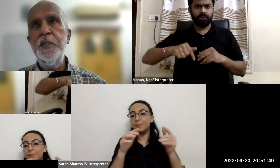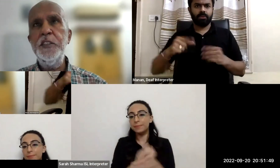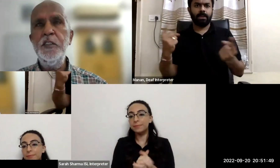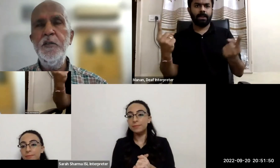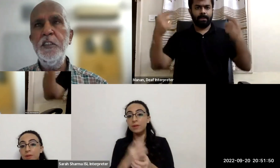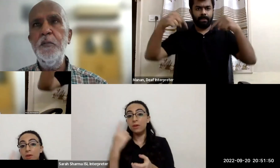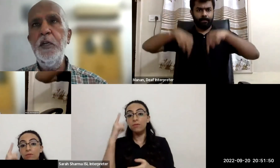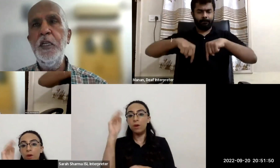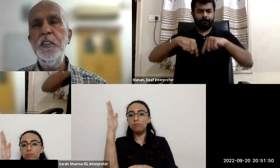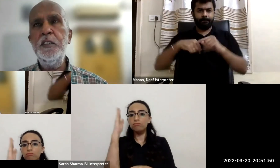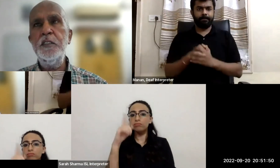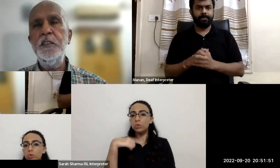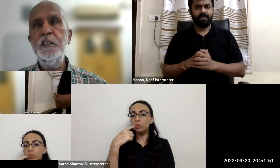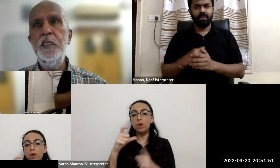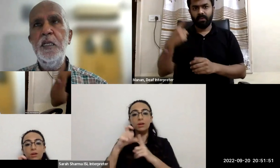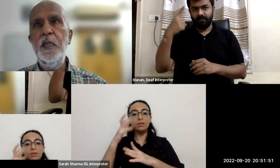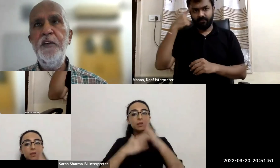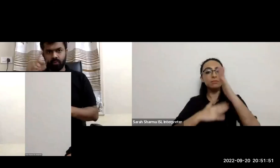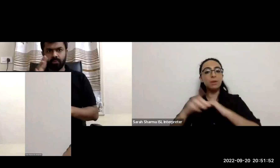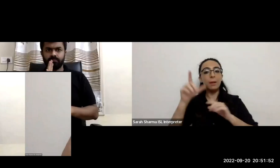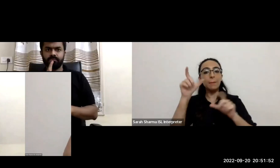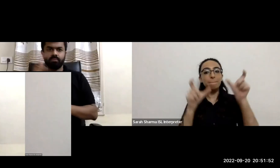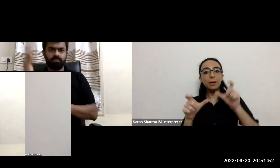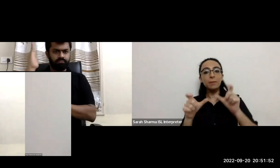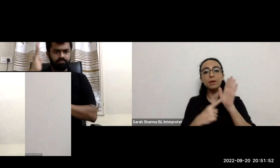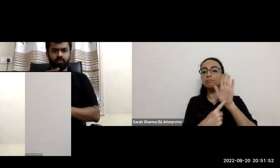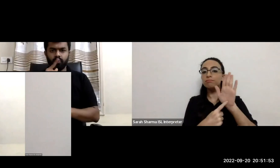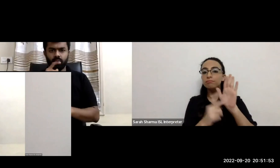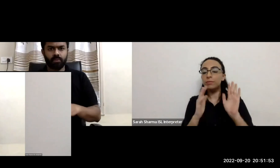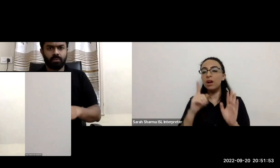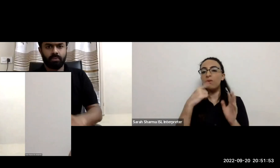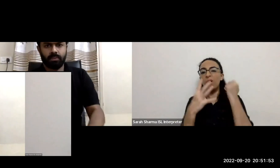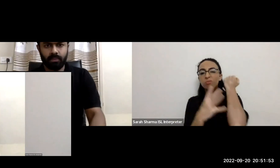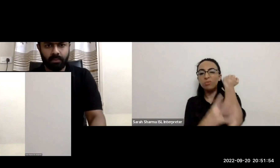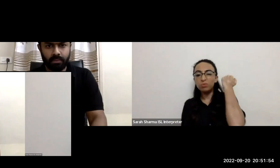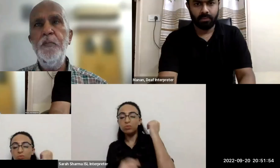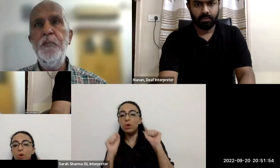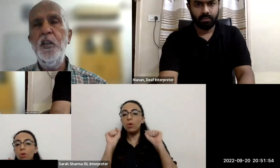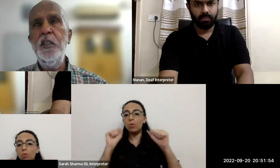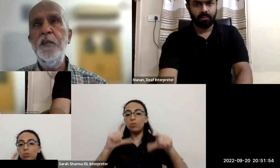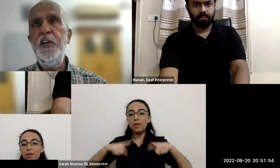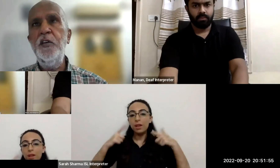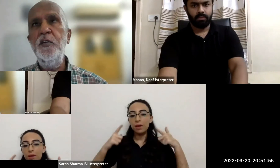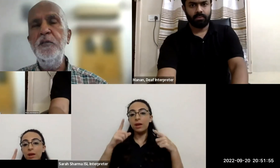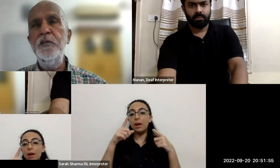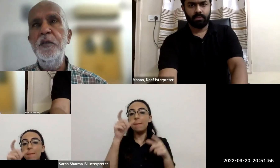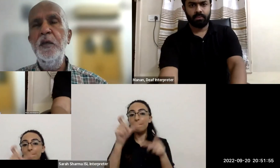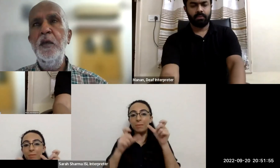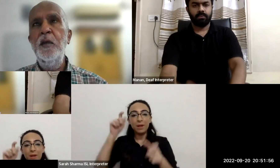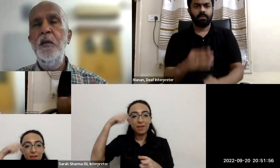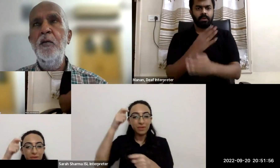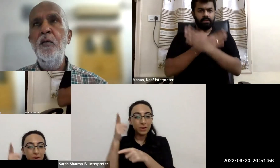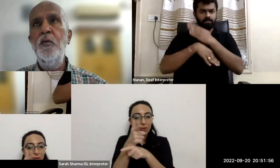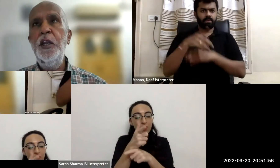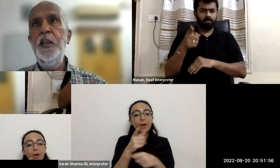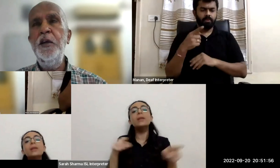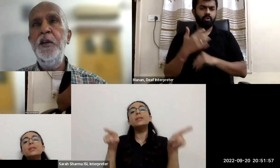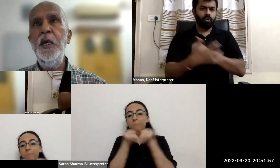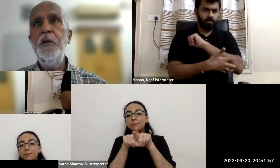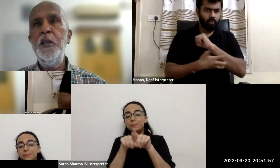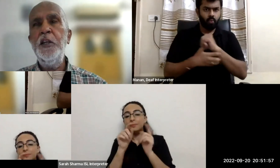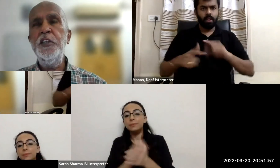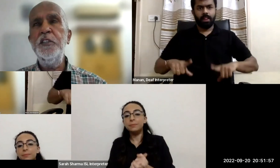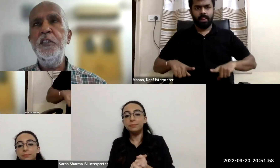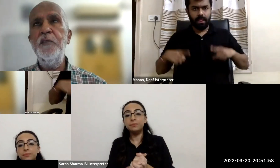represent persons with disabilities living in poverty, like the people we saw in the video, who